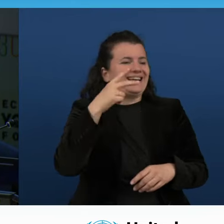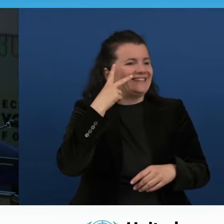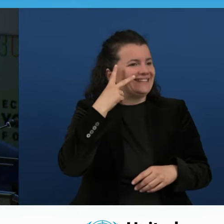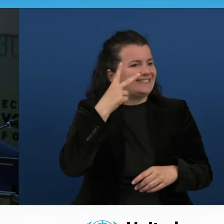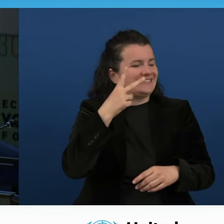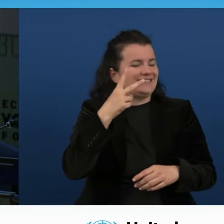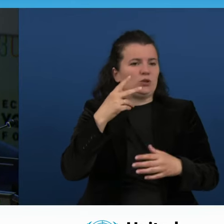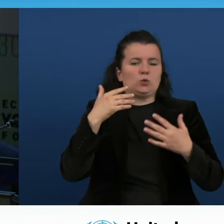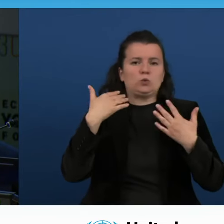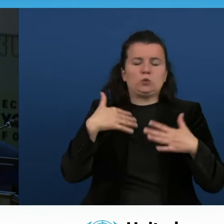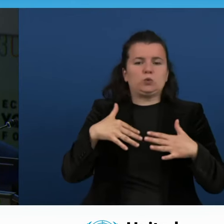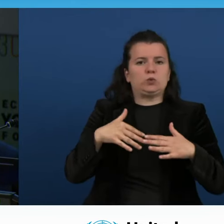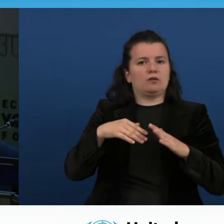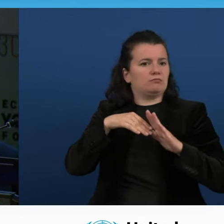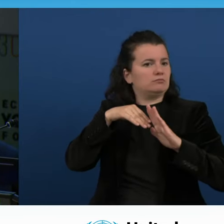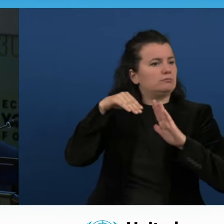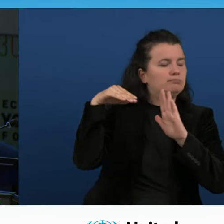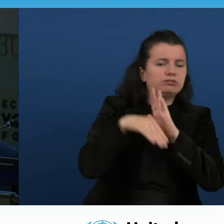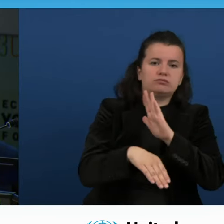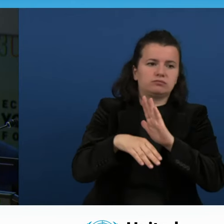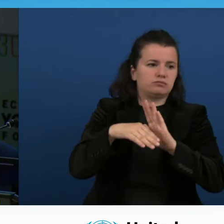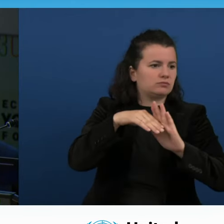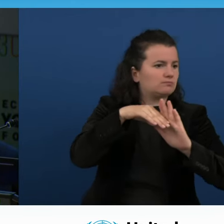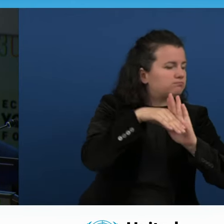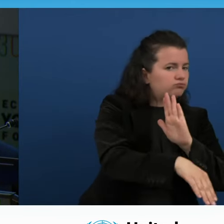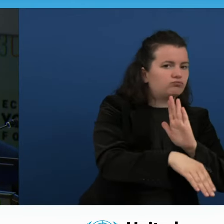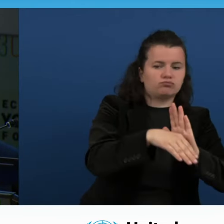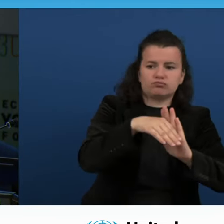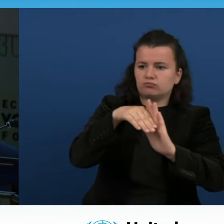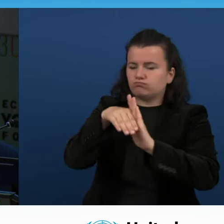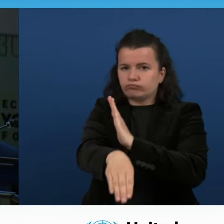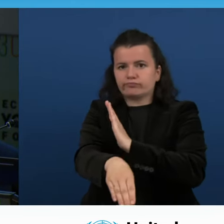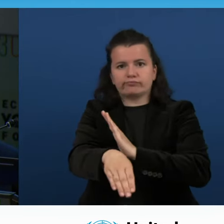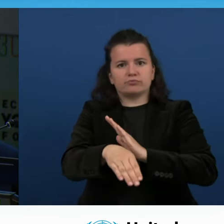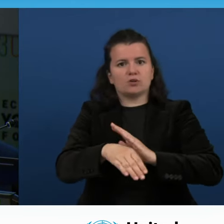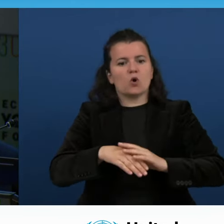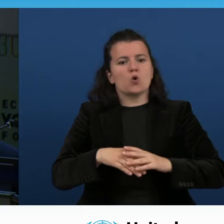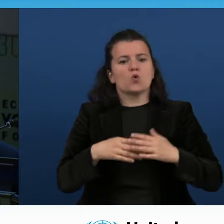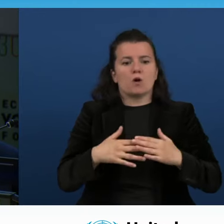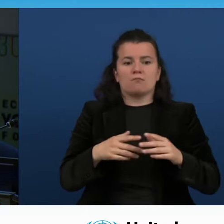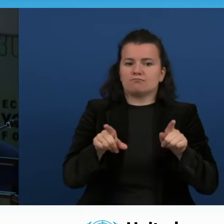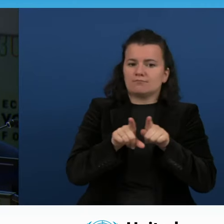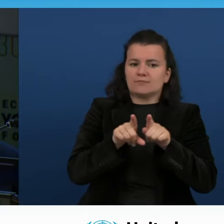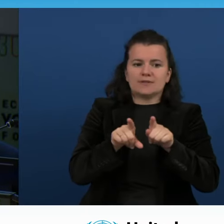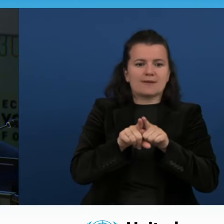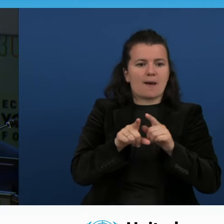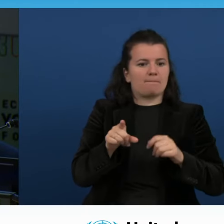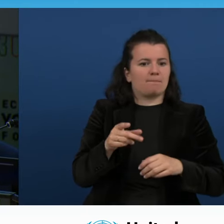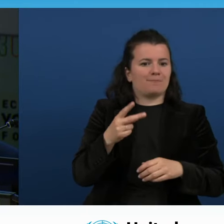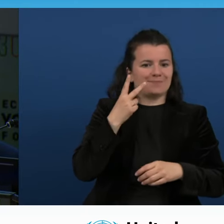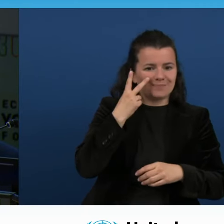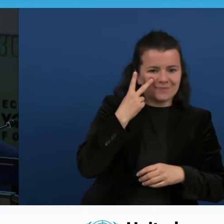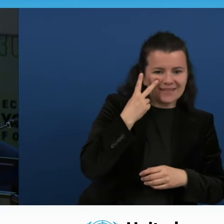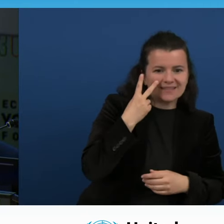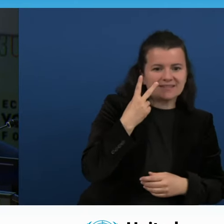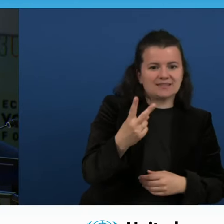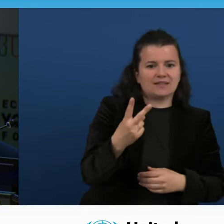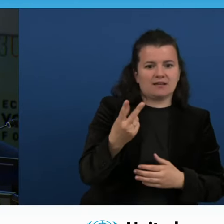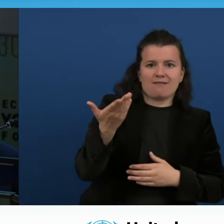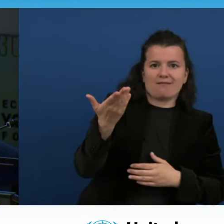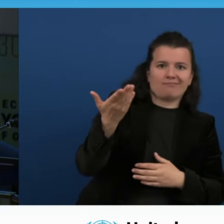death everywhere. So to respond to that question, I would say that to address these deadly heat